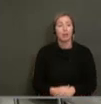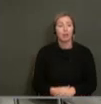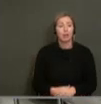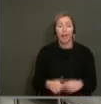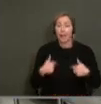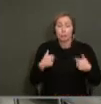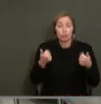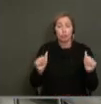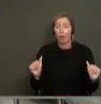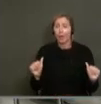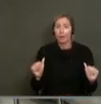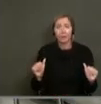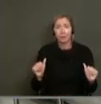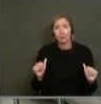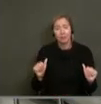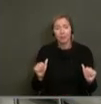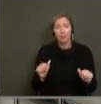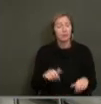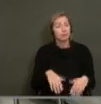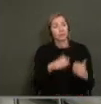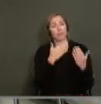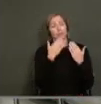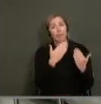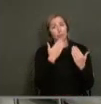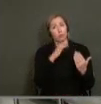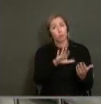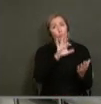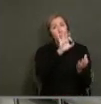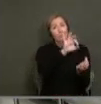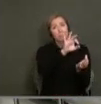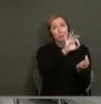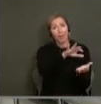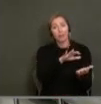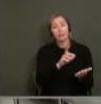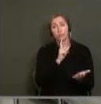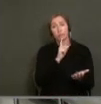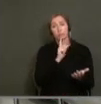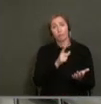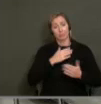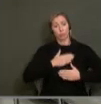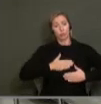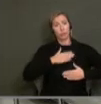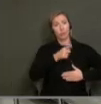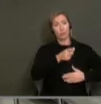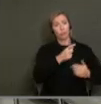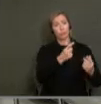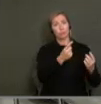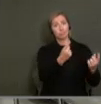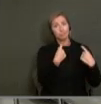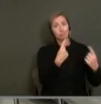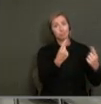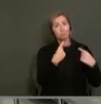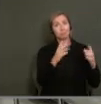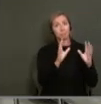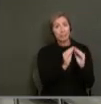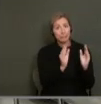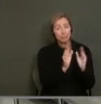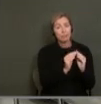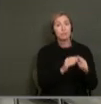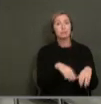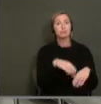want. I'm trying. No, and thank you for that feedback, and I appreciate your coming to our community meetings and